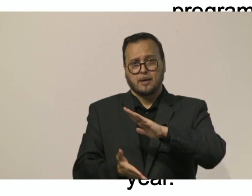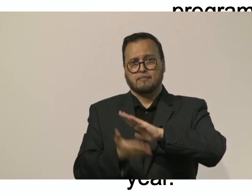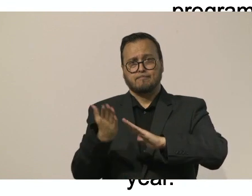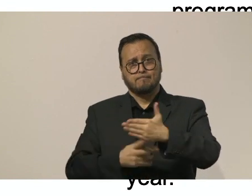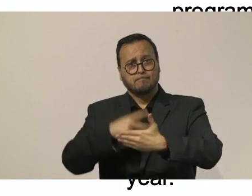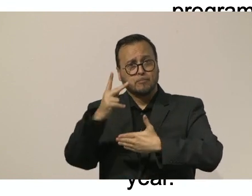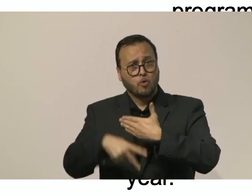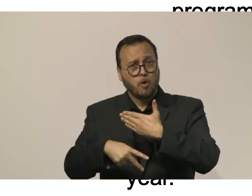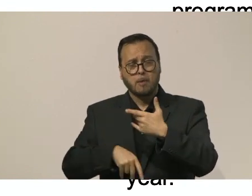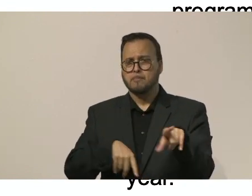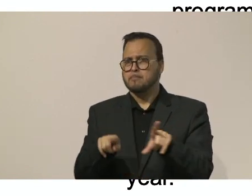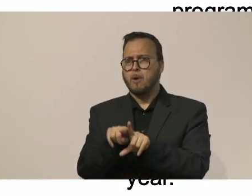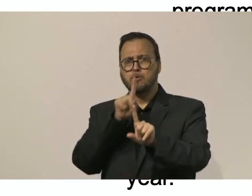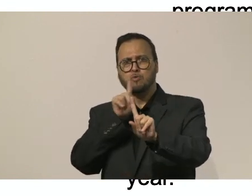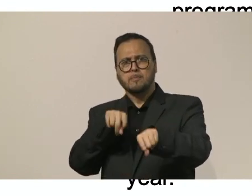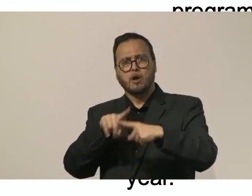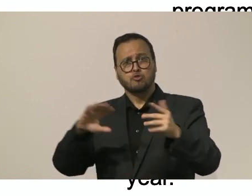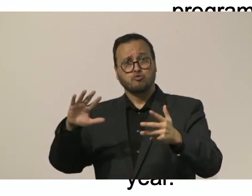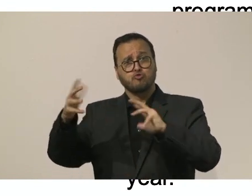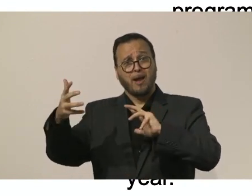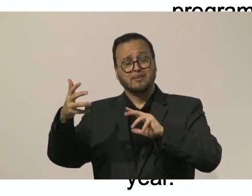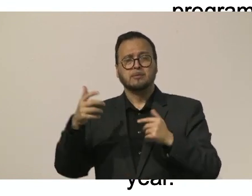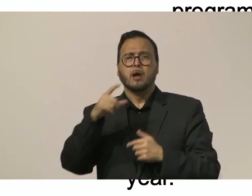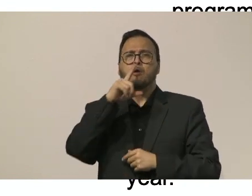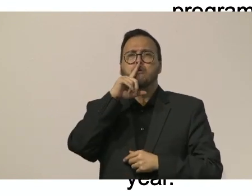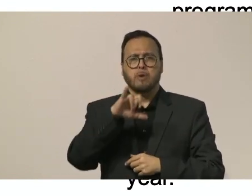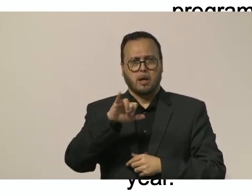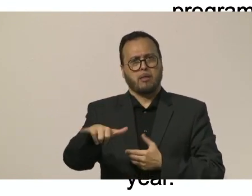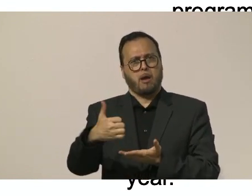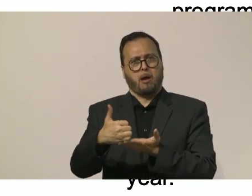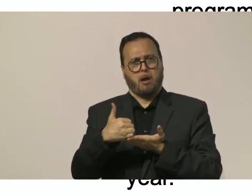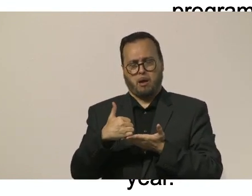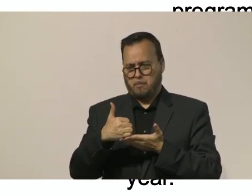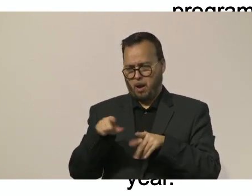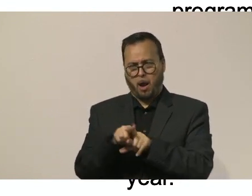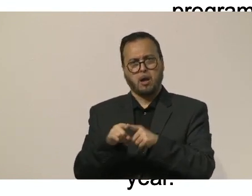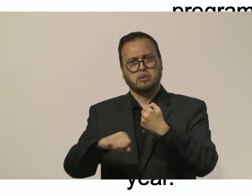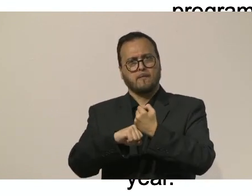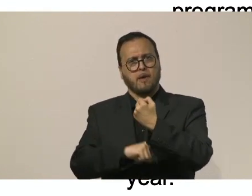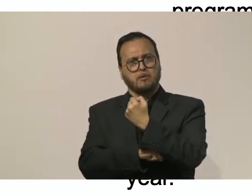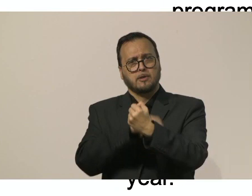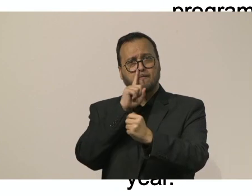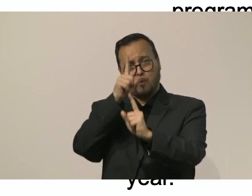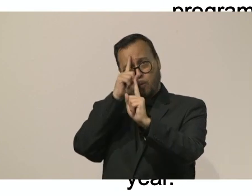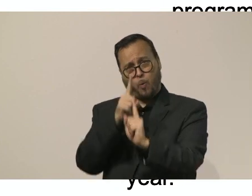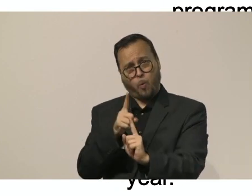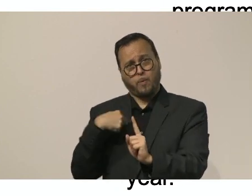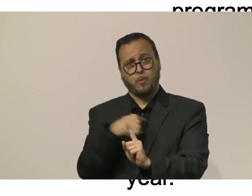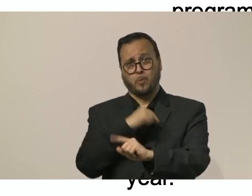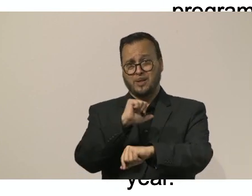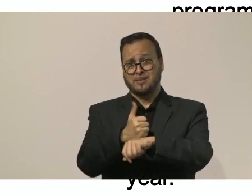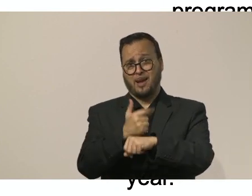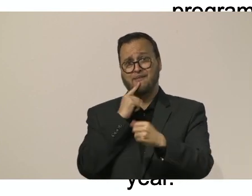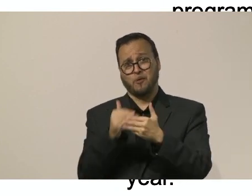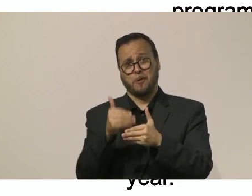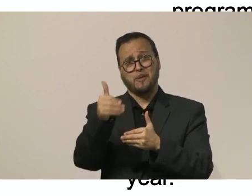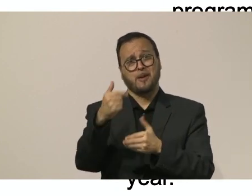programming, and response to crises really served as a foundation for goals that were set for the upcoming